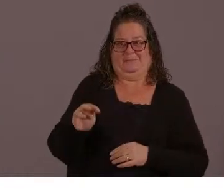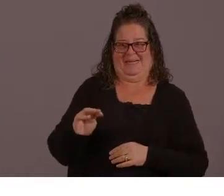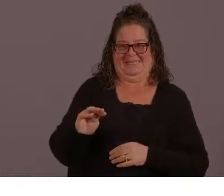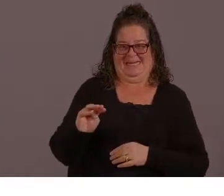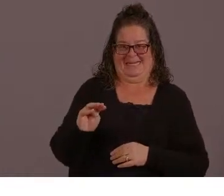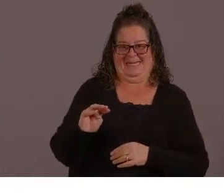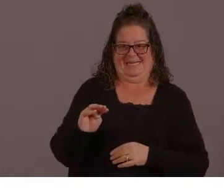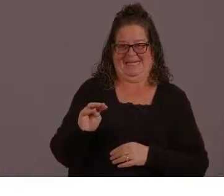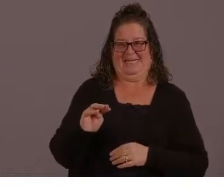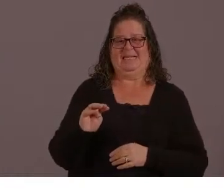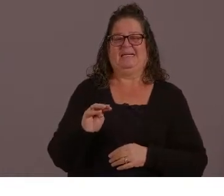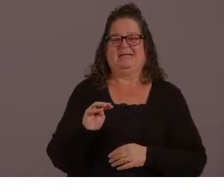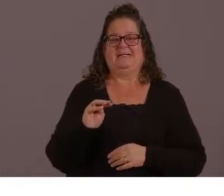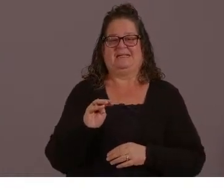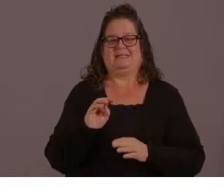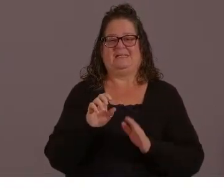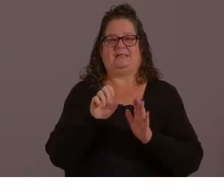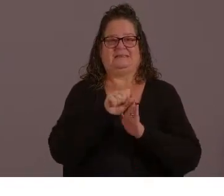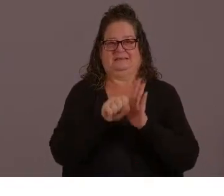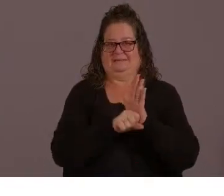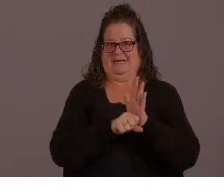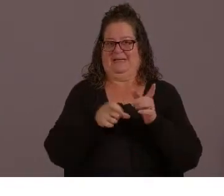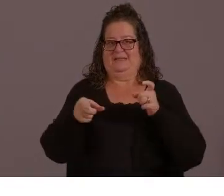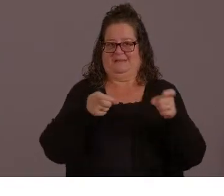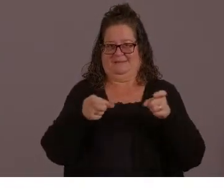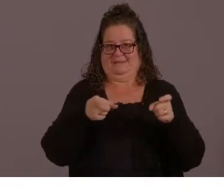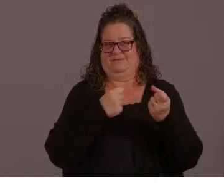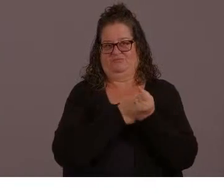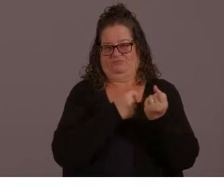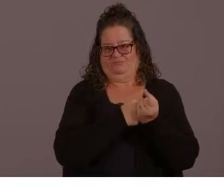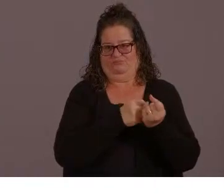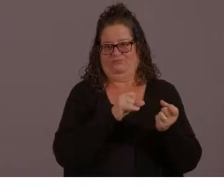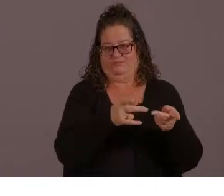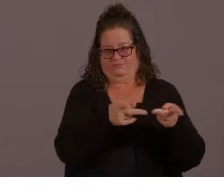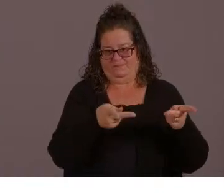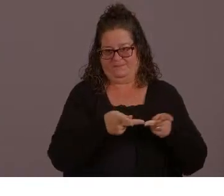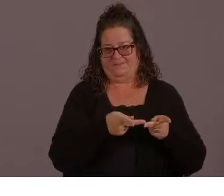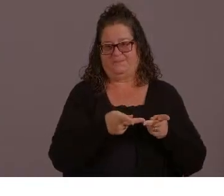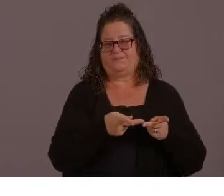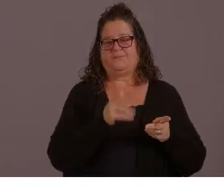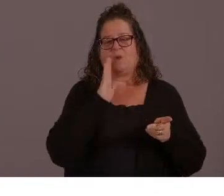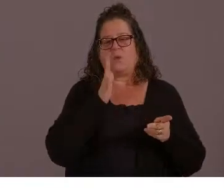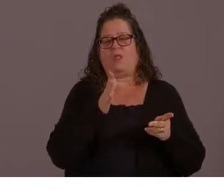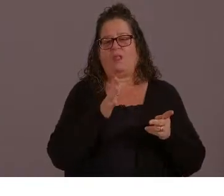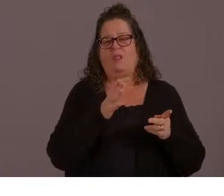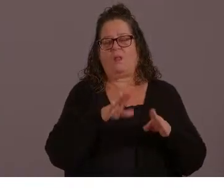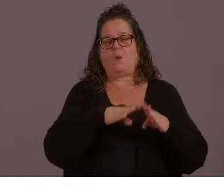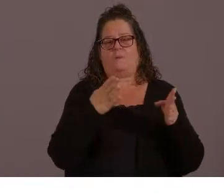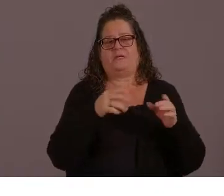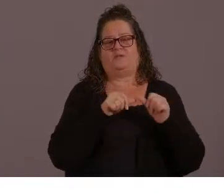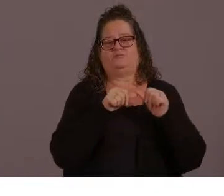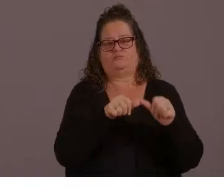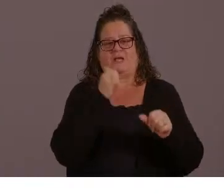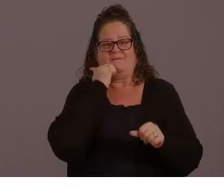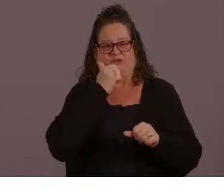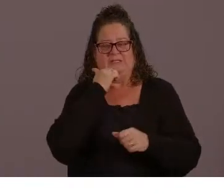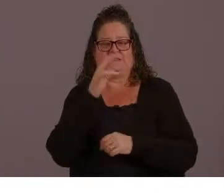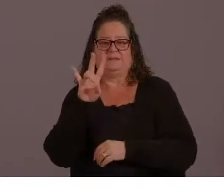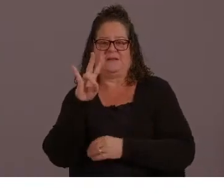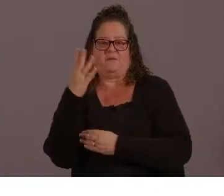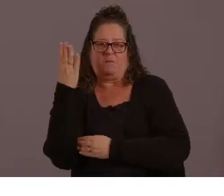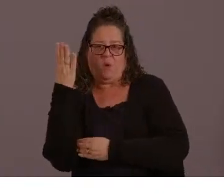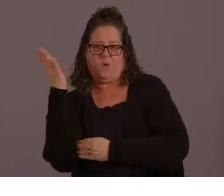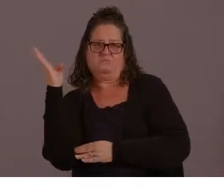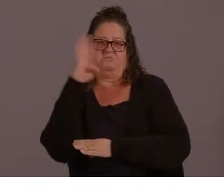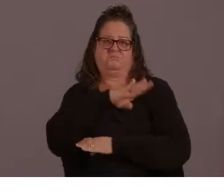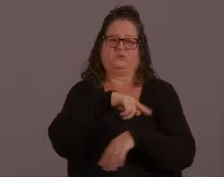site. It will operate 7 days a week from 7 a.m. to 5 p.m., and we will partner with Yuma County, the City of